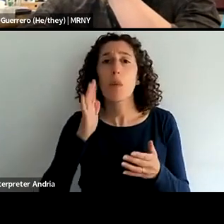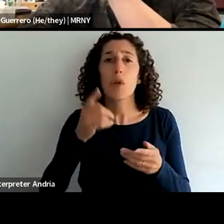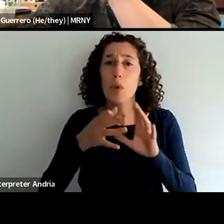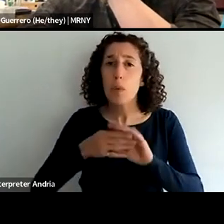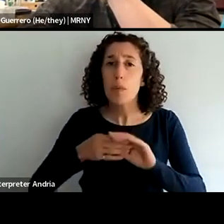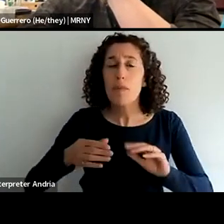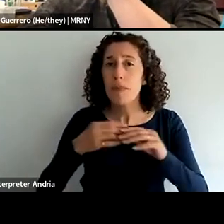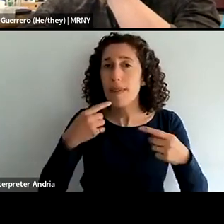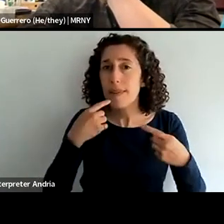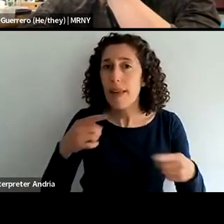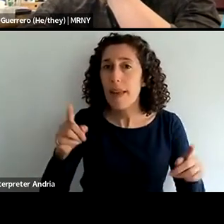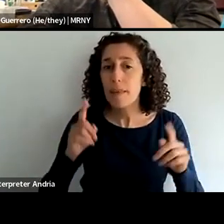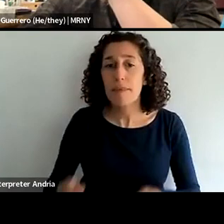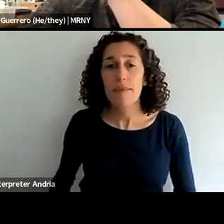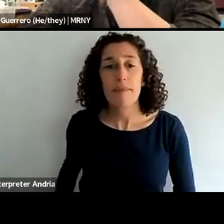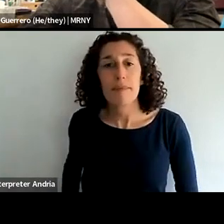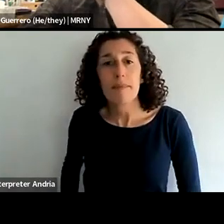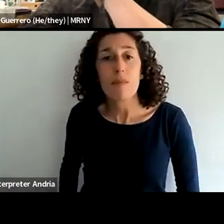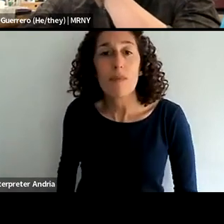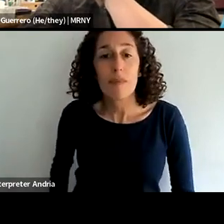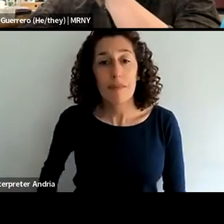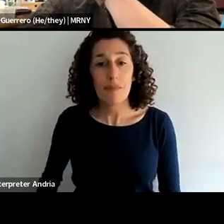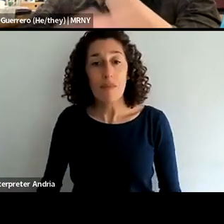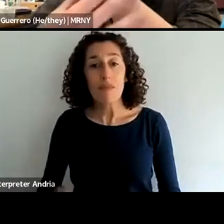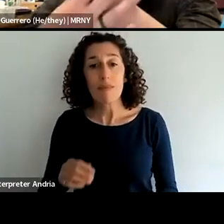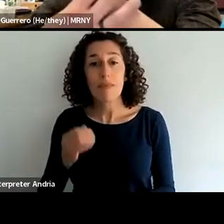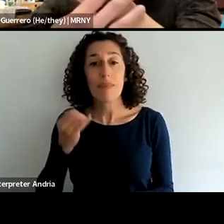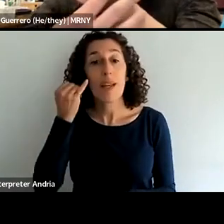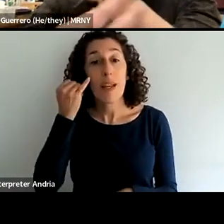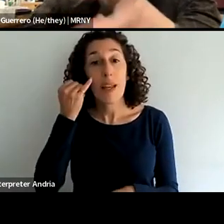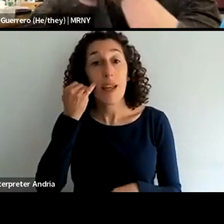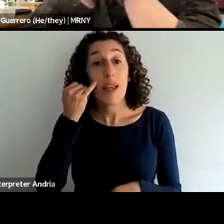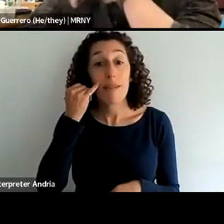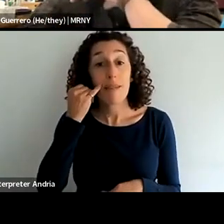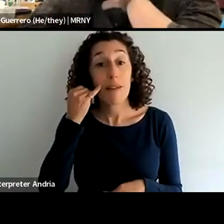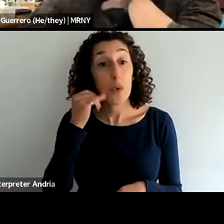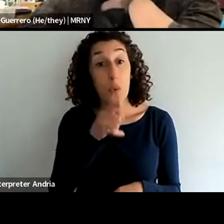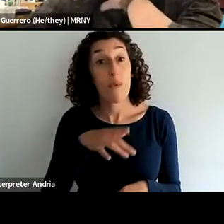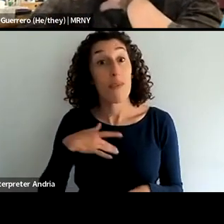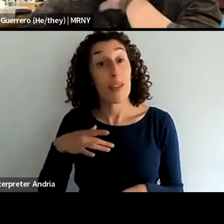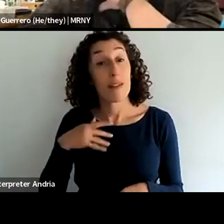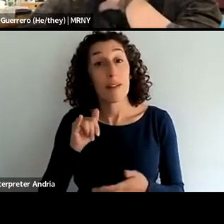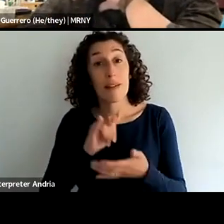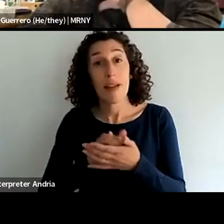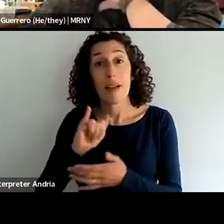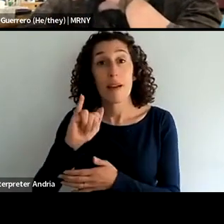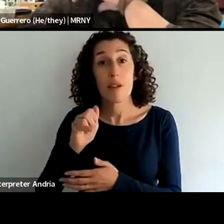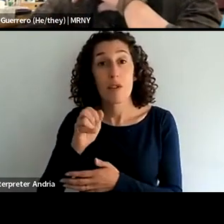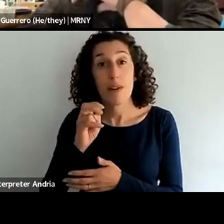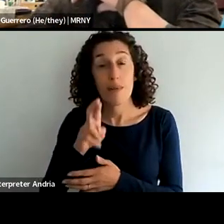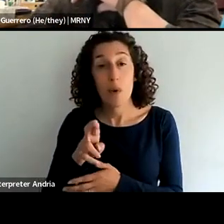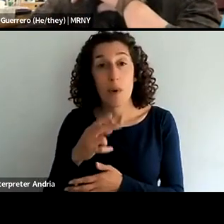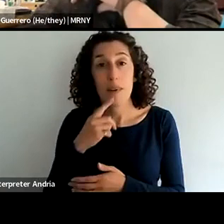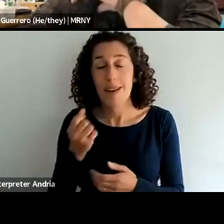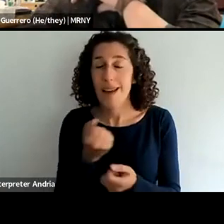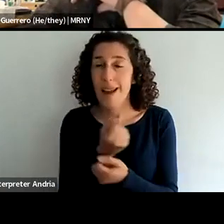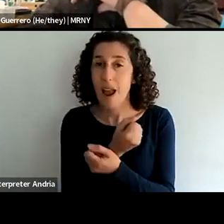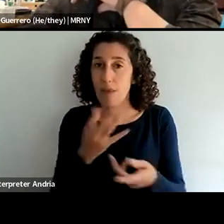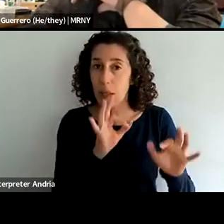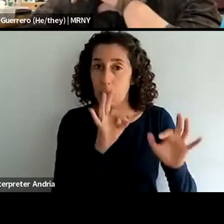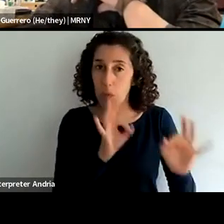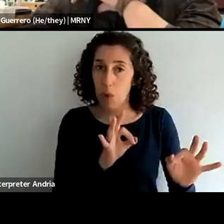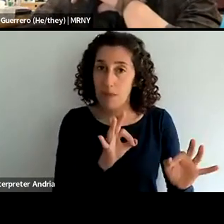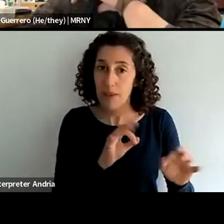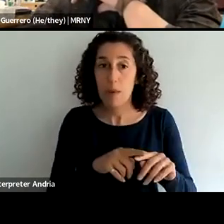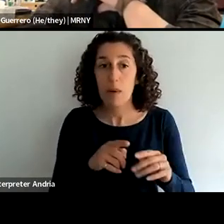And it's okay if if we feel that Jennifer said. Janice, go ahead. What Jennifer